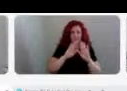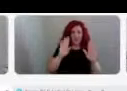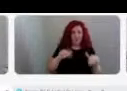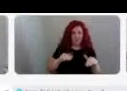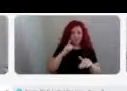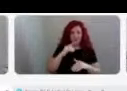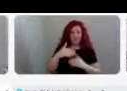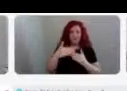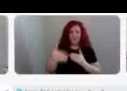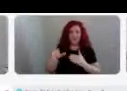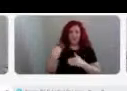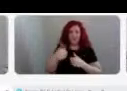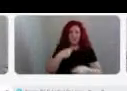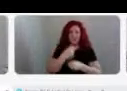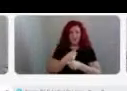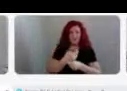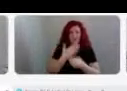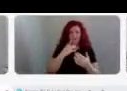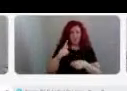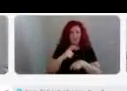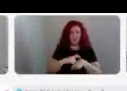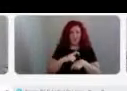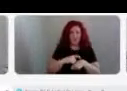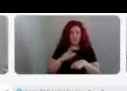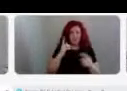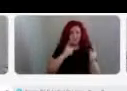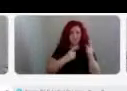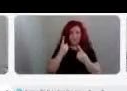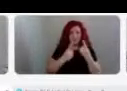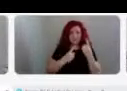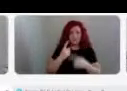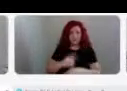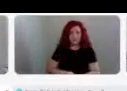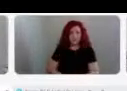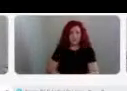10 years thank you for your time and your consideration